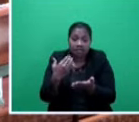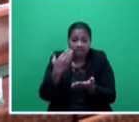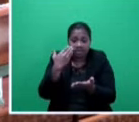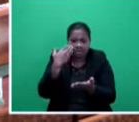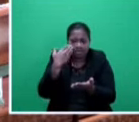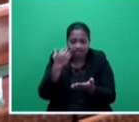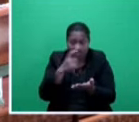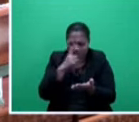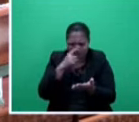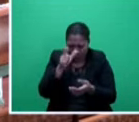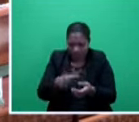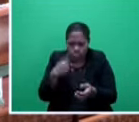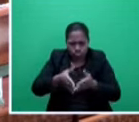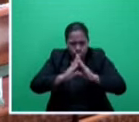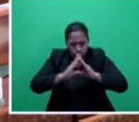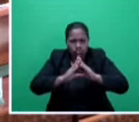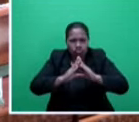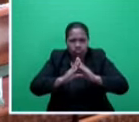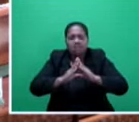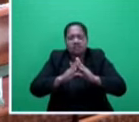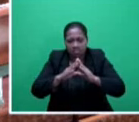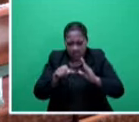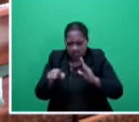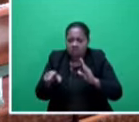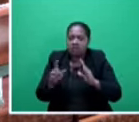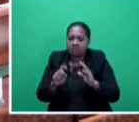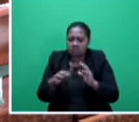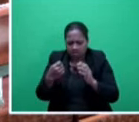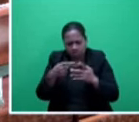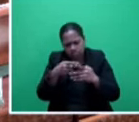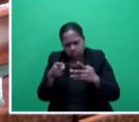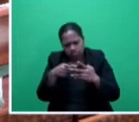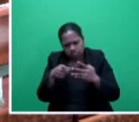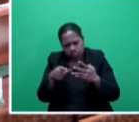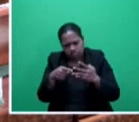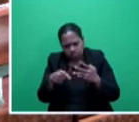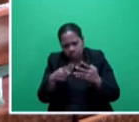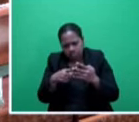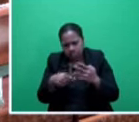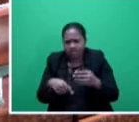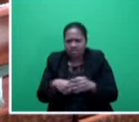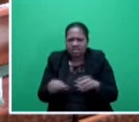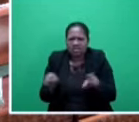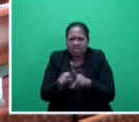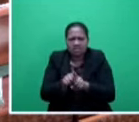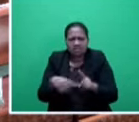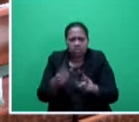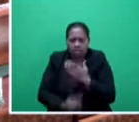Ju has physically assaulted her followers and has promoted